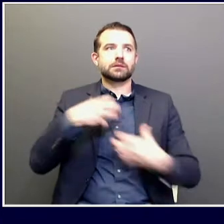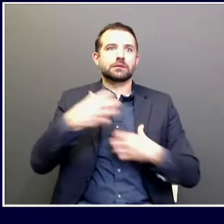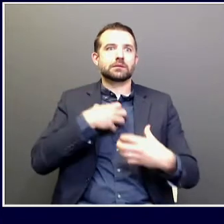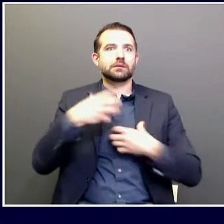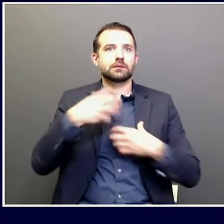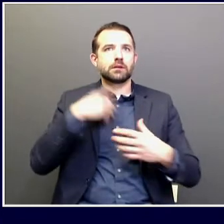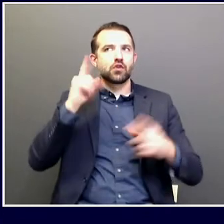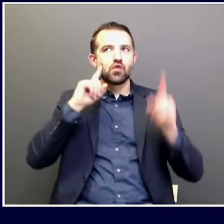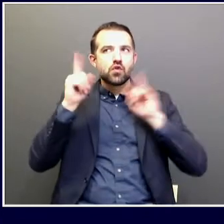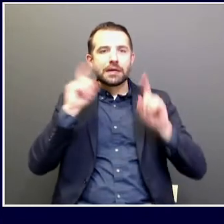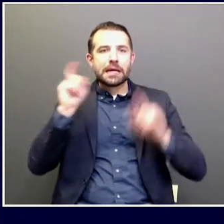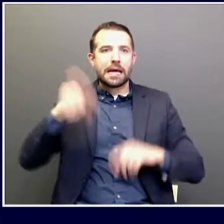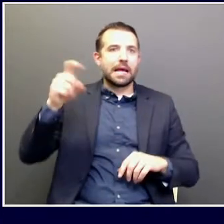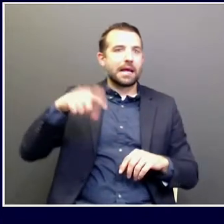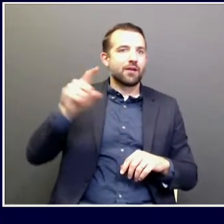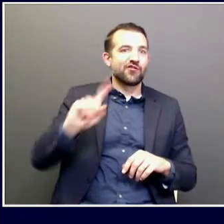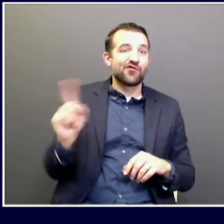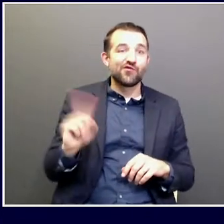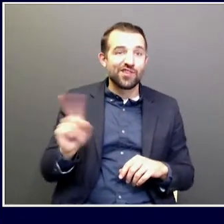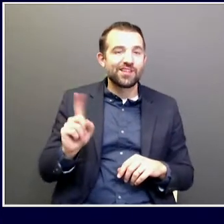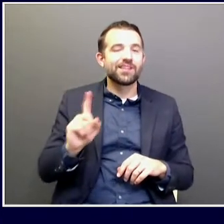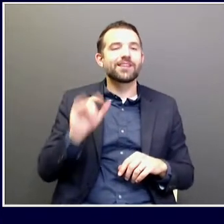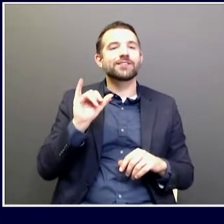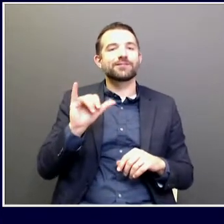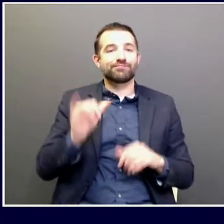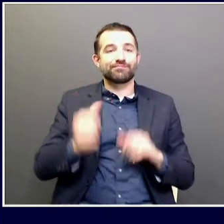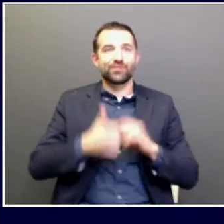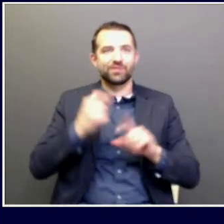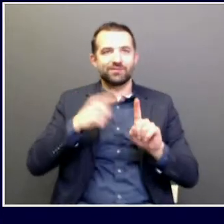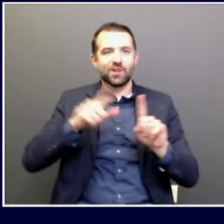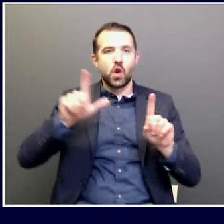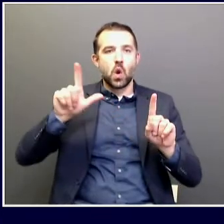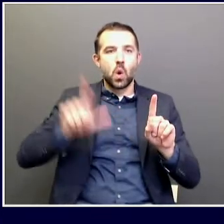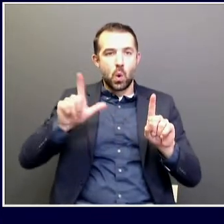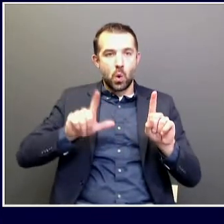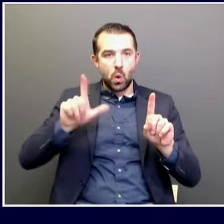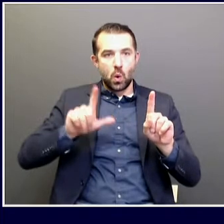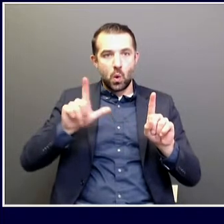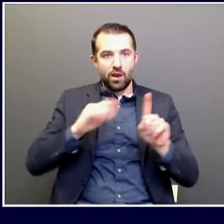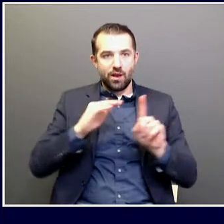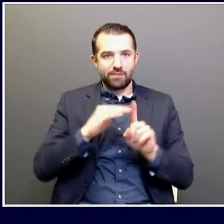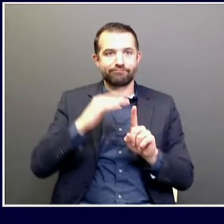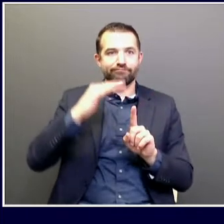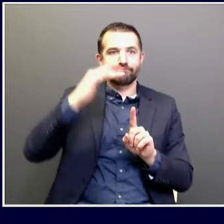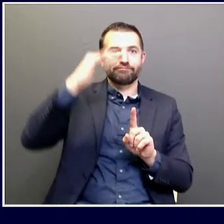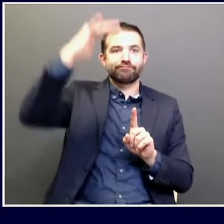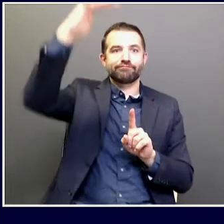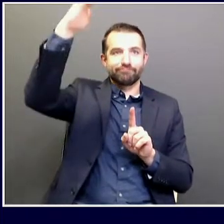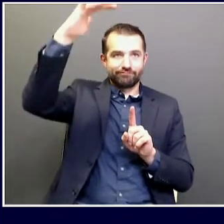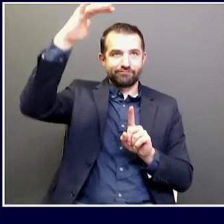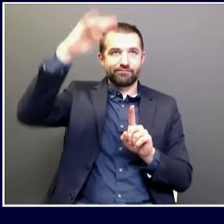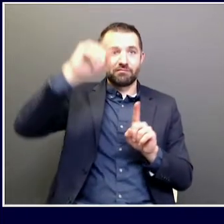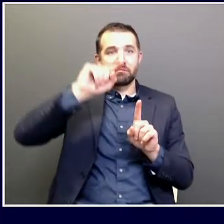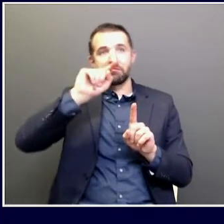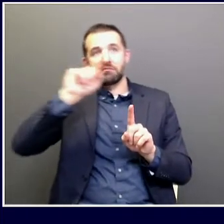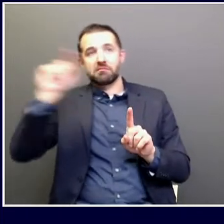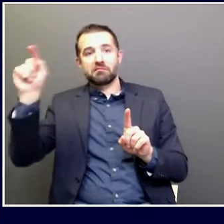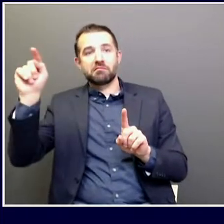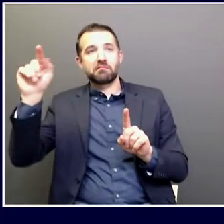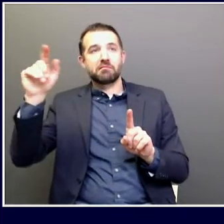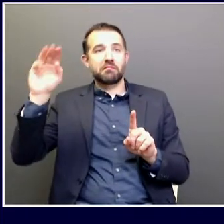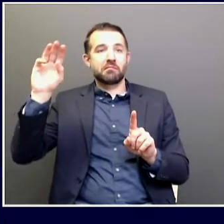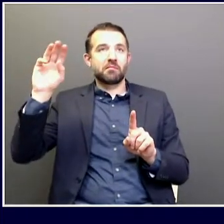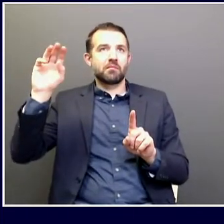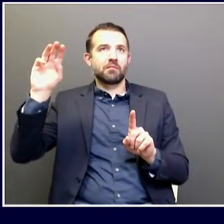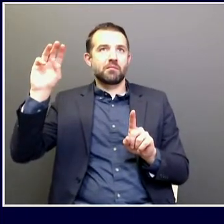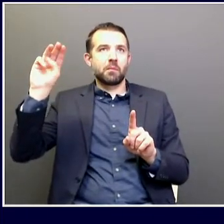of those from points north of Lewiston down to the mid-coast, and then from the the Waterville area, slightly east and north